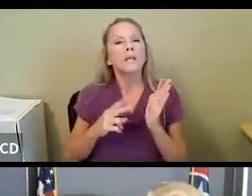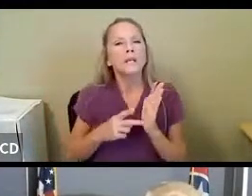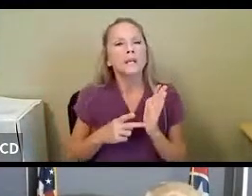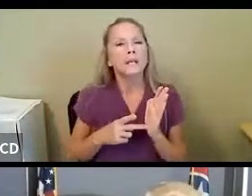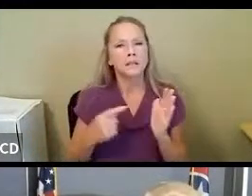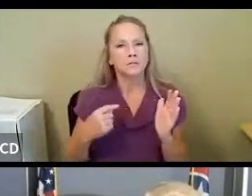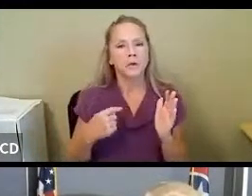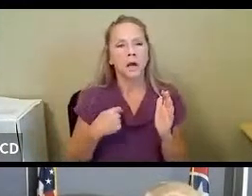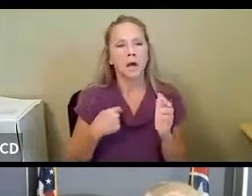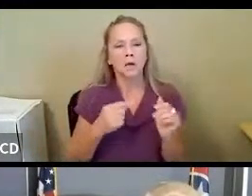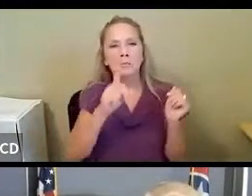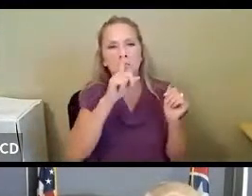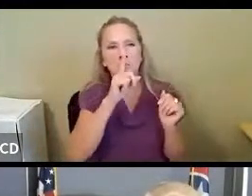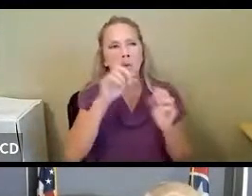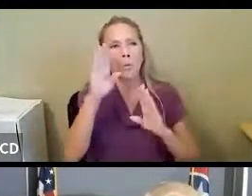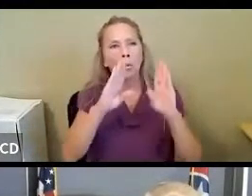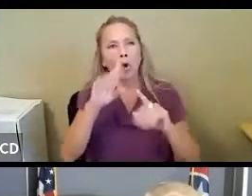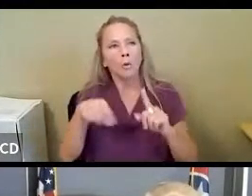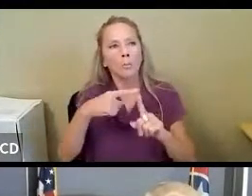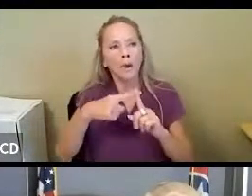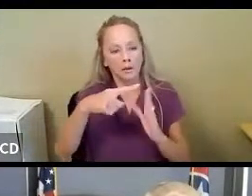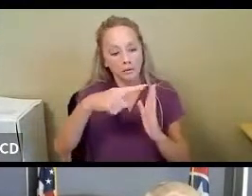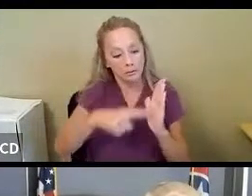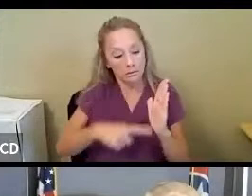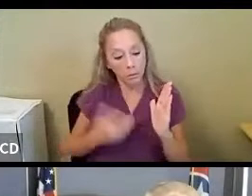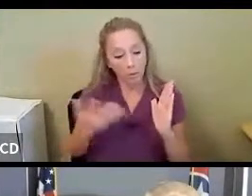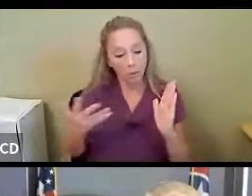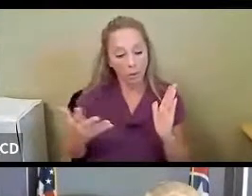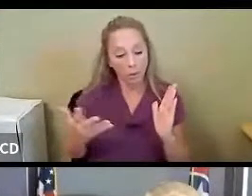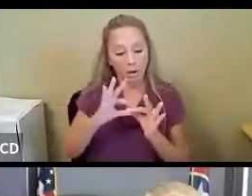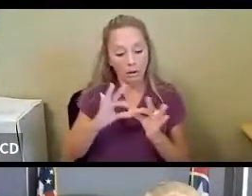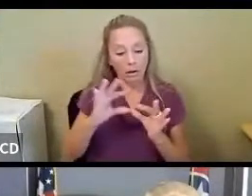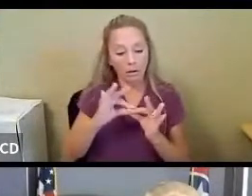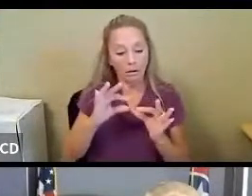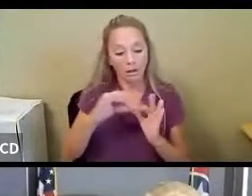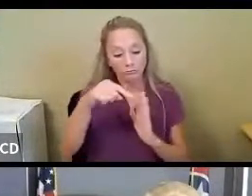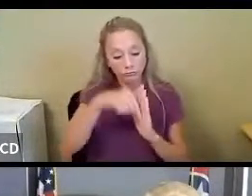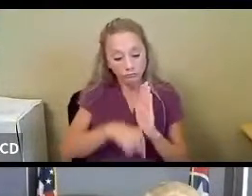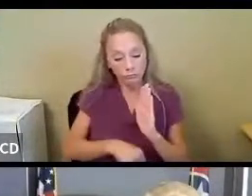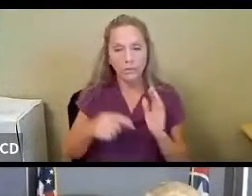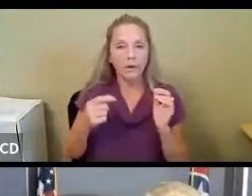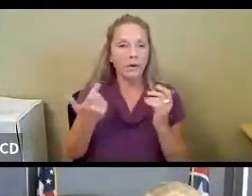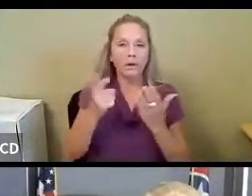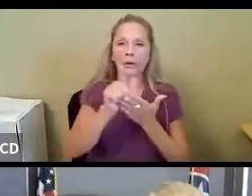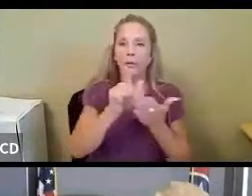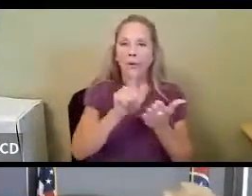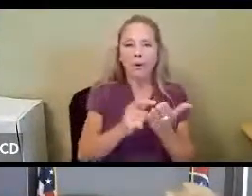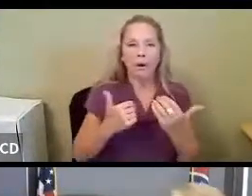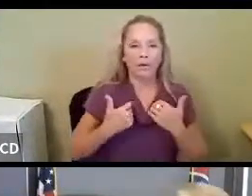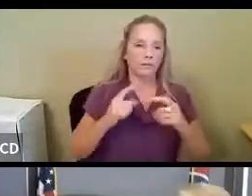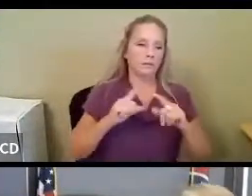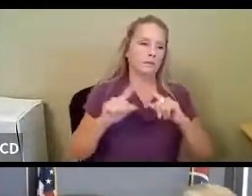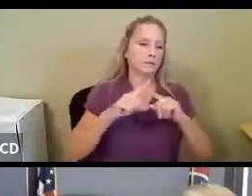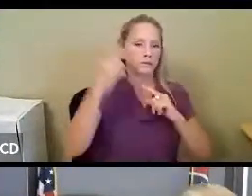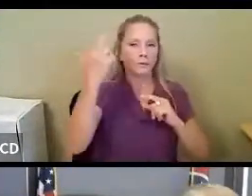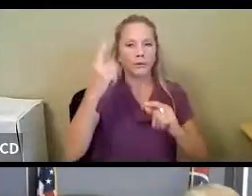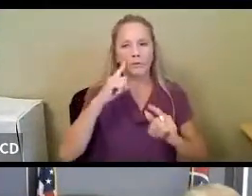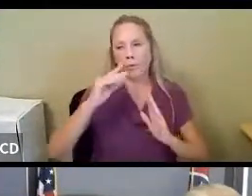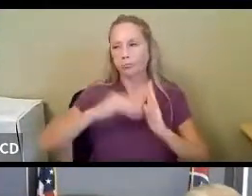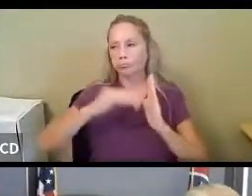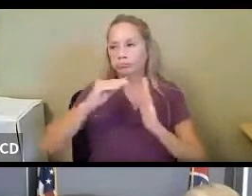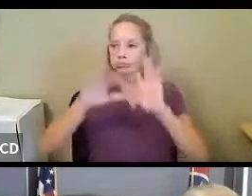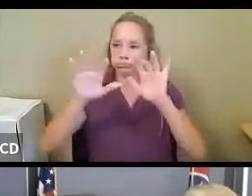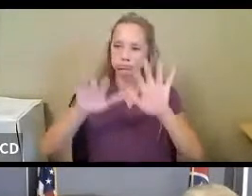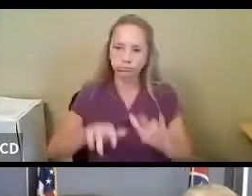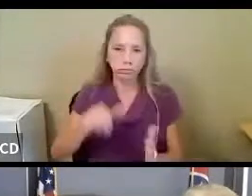worried about its content. Lawyers write lots of things for lots of reasons, but as far